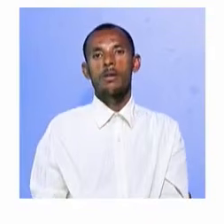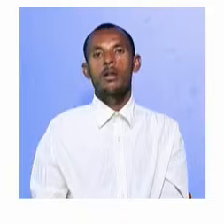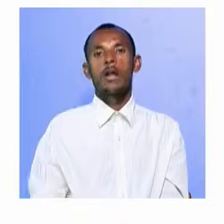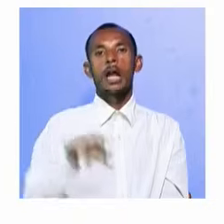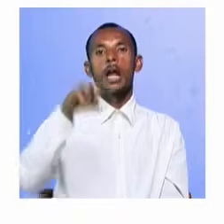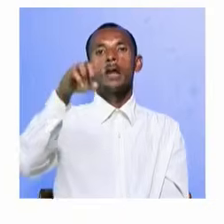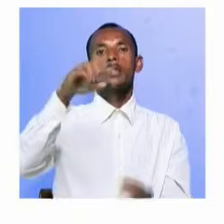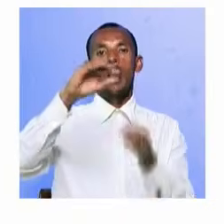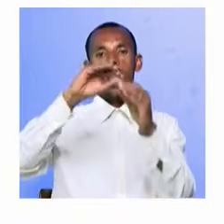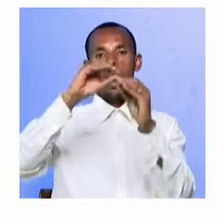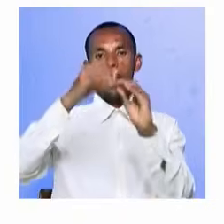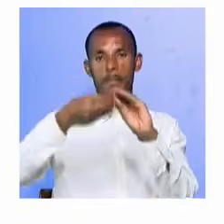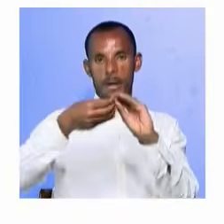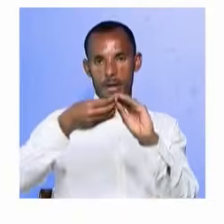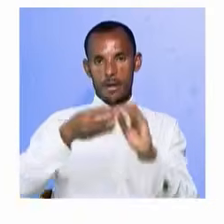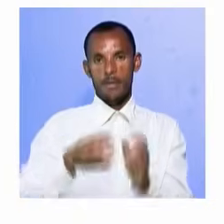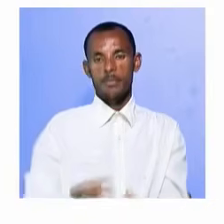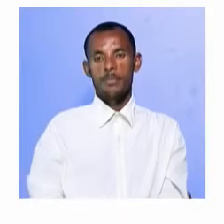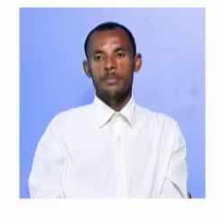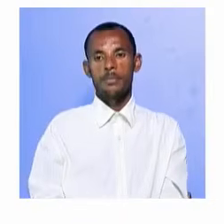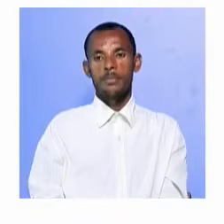rational numbers.